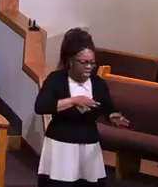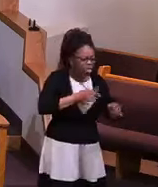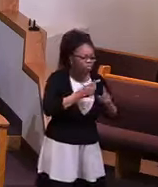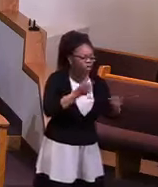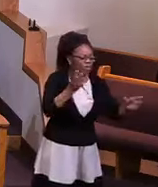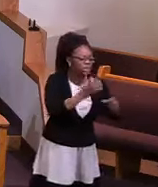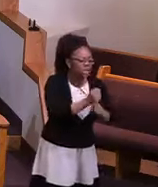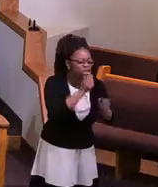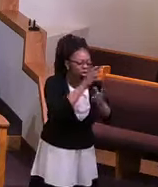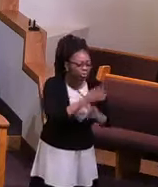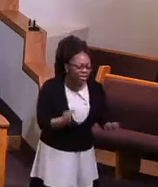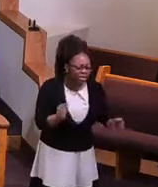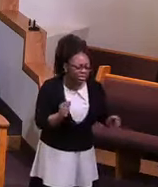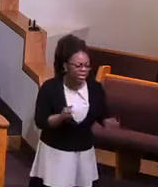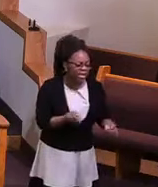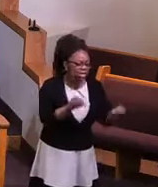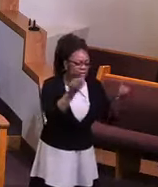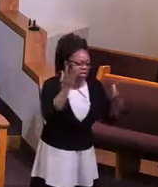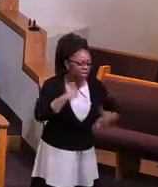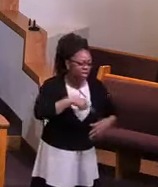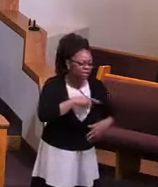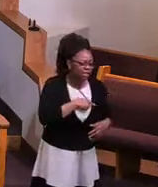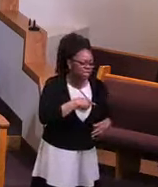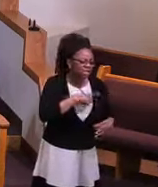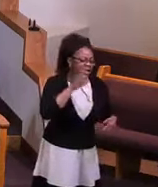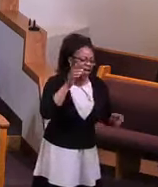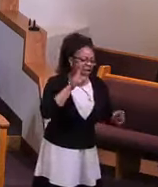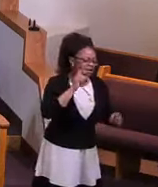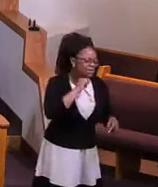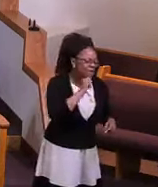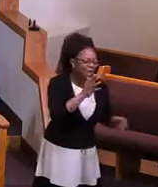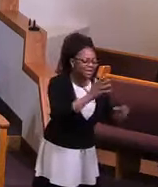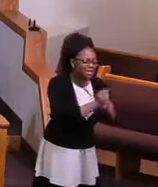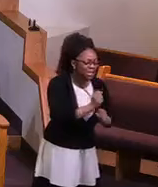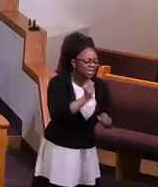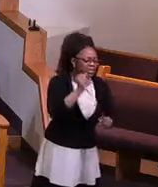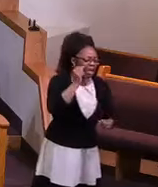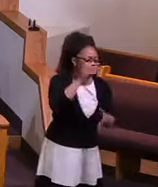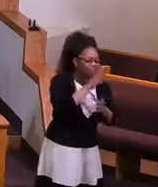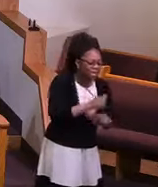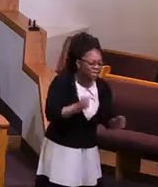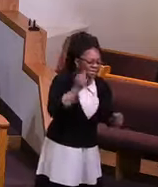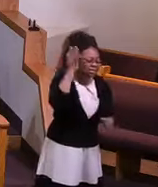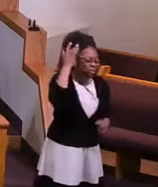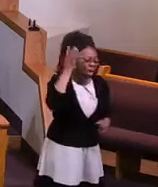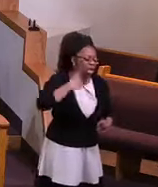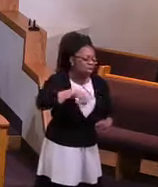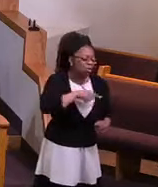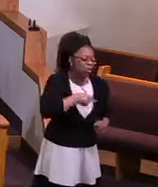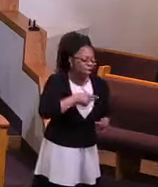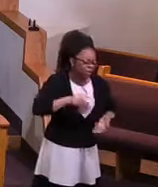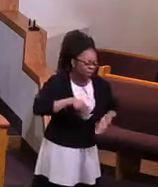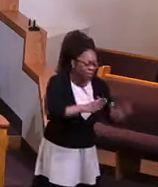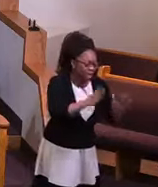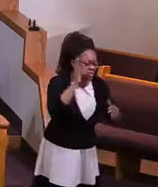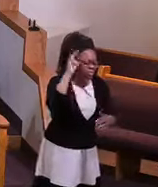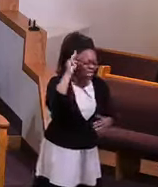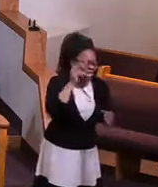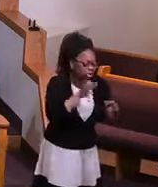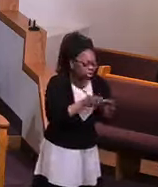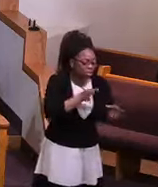not because God doesn't have blessing for us, but we have allowed Satan to delay us from our